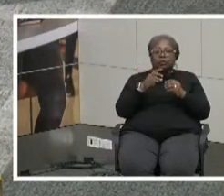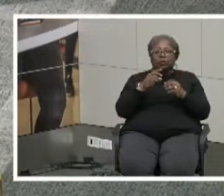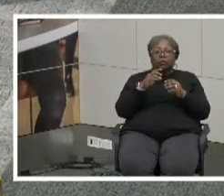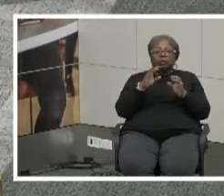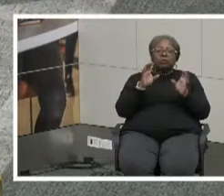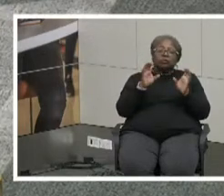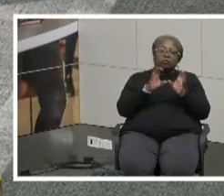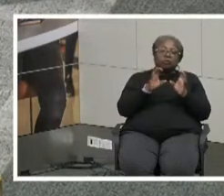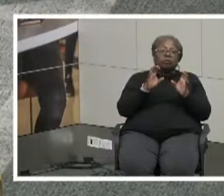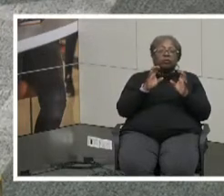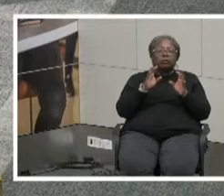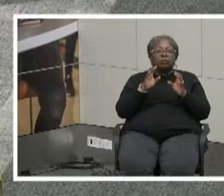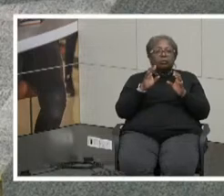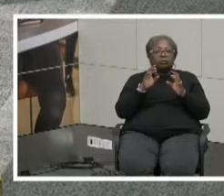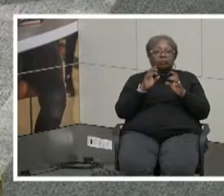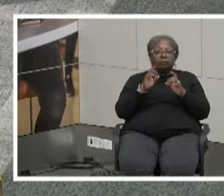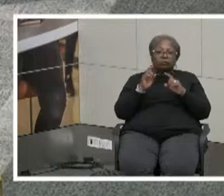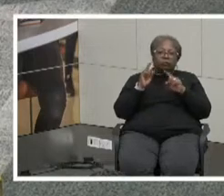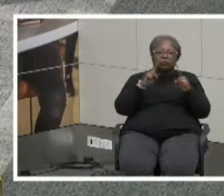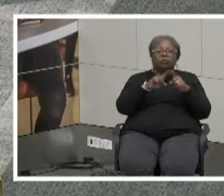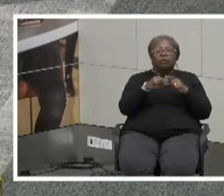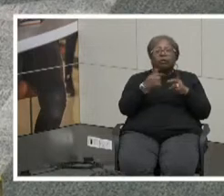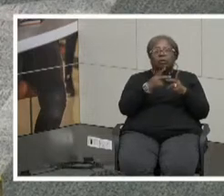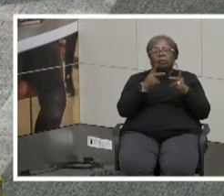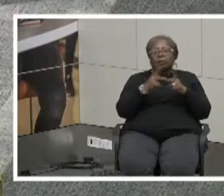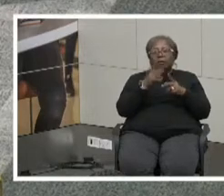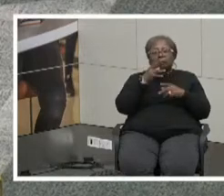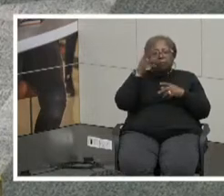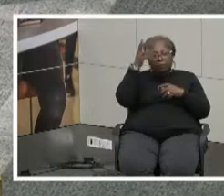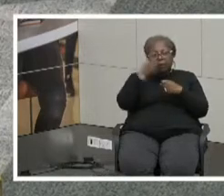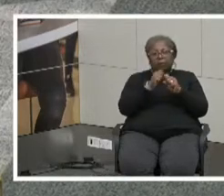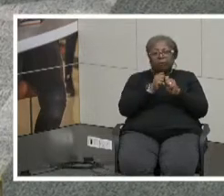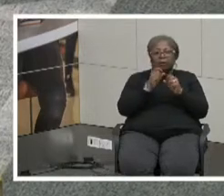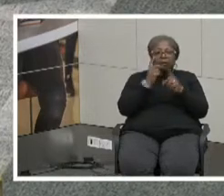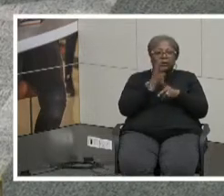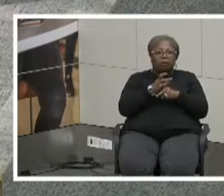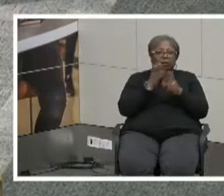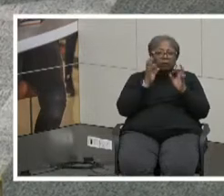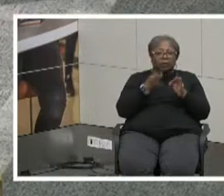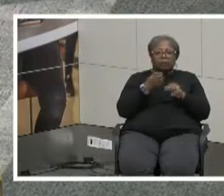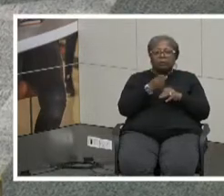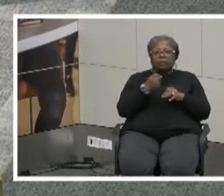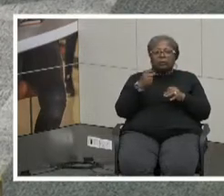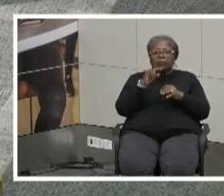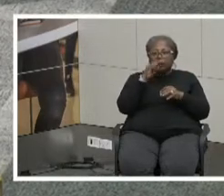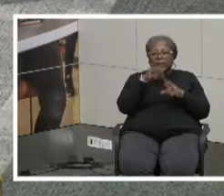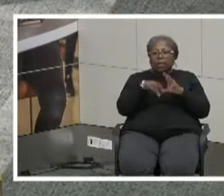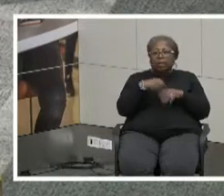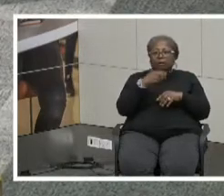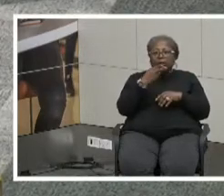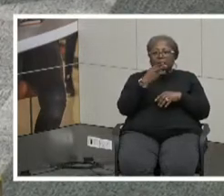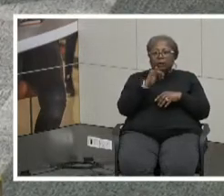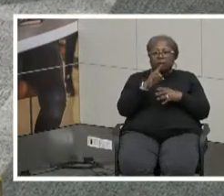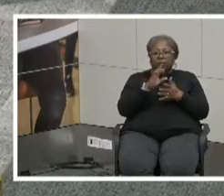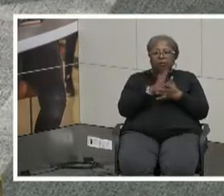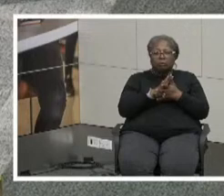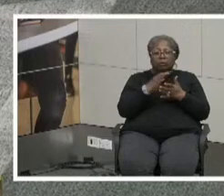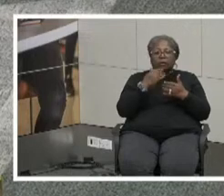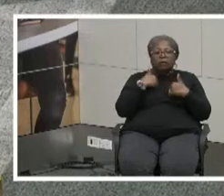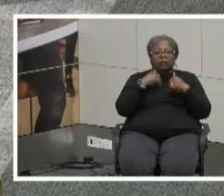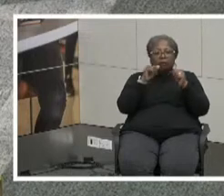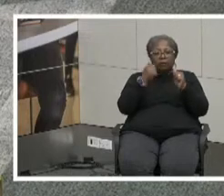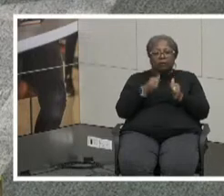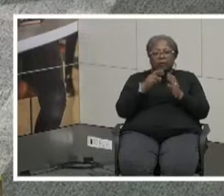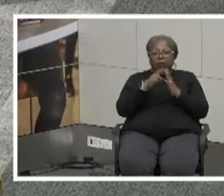certified teachers are fleeing to the suburbs parents are making hard decisions to take their children out of HISD schools we therefore have declining